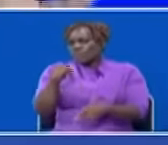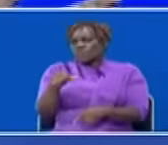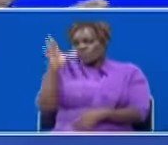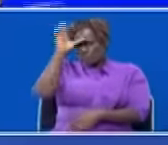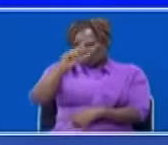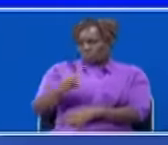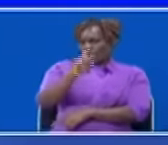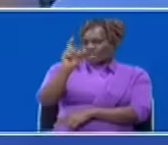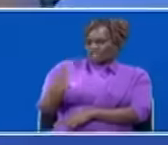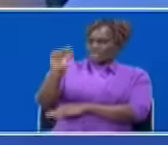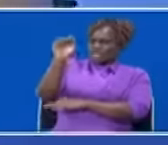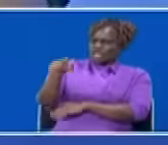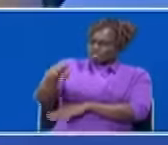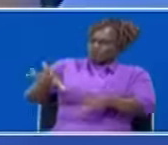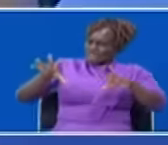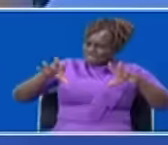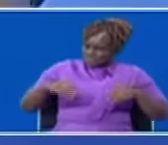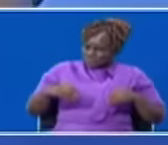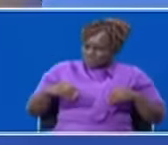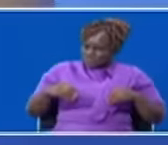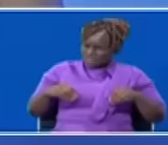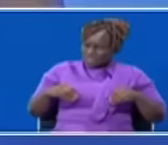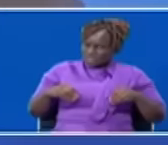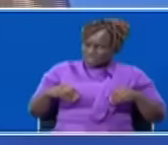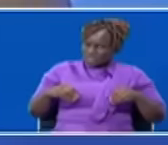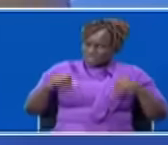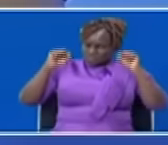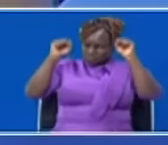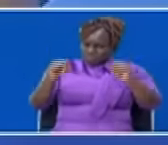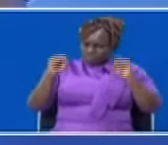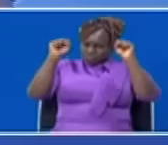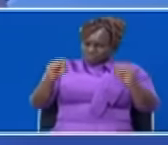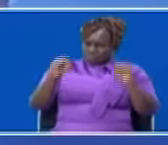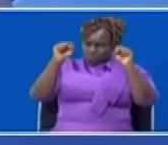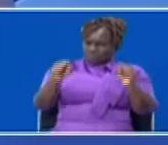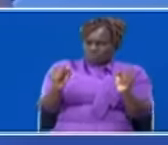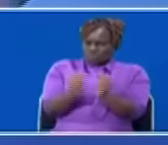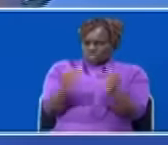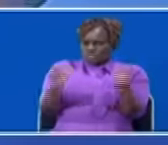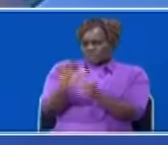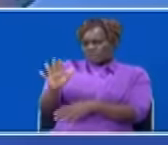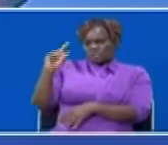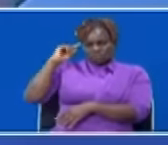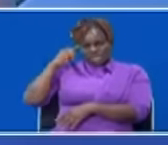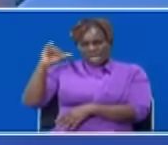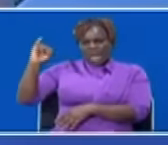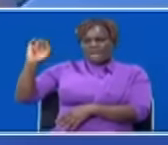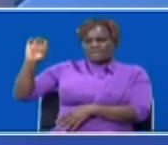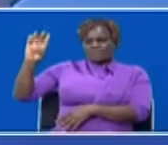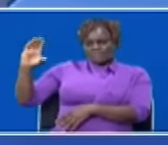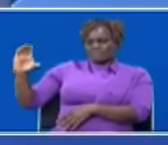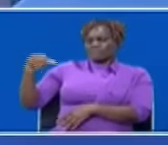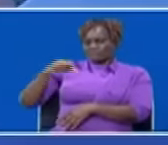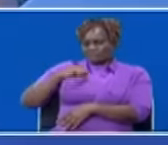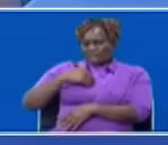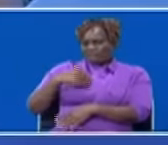My question is, yes. do you agree with the protests, the way in which they were carried out by your party? Do you think IEBC has